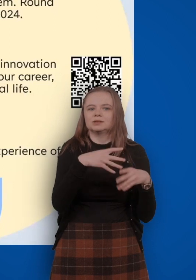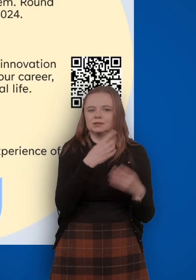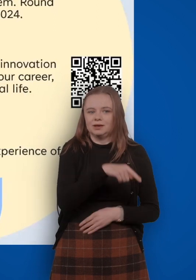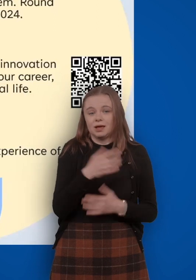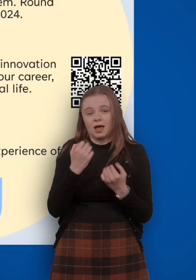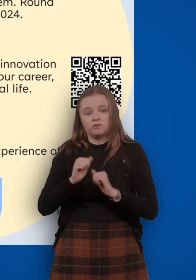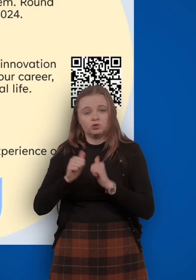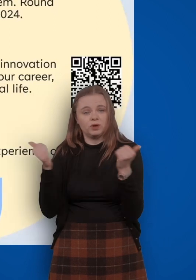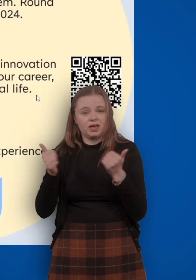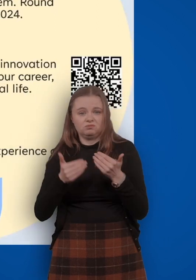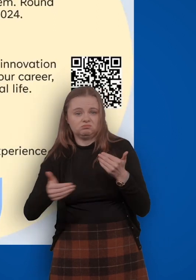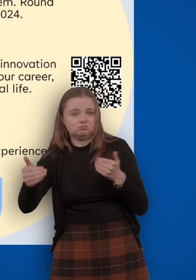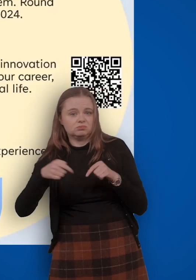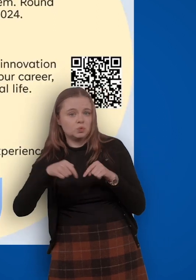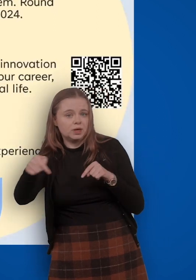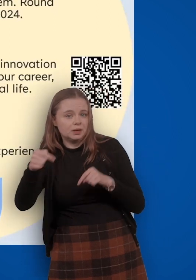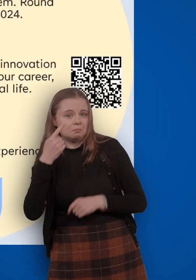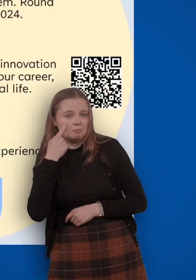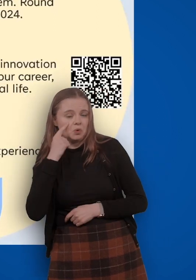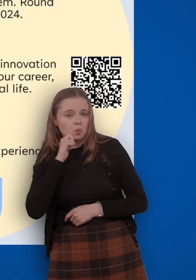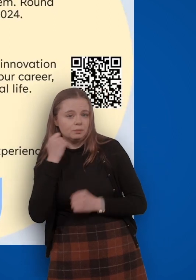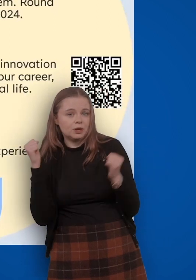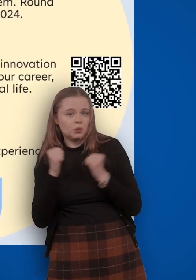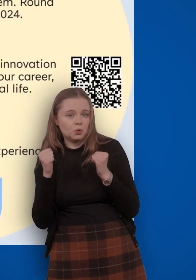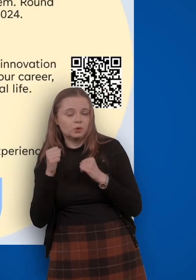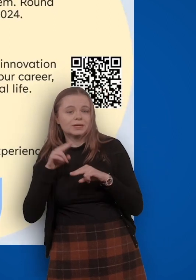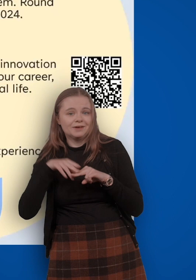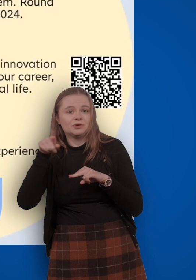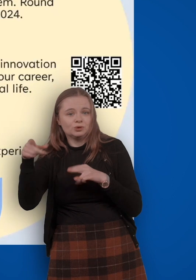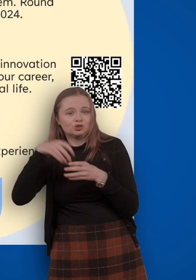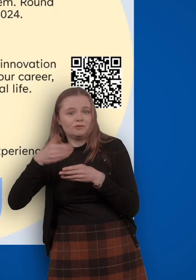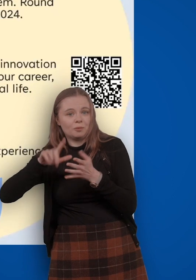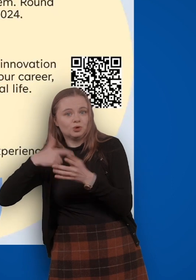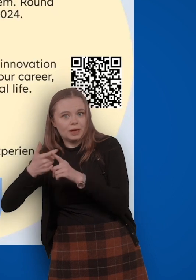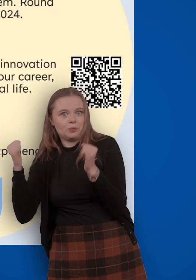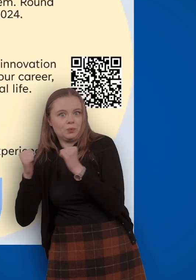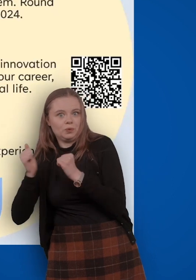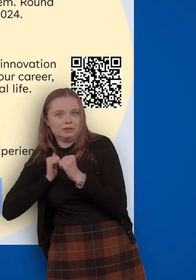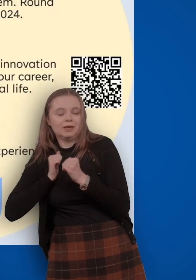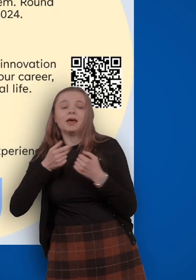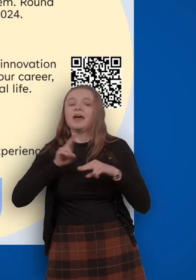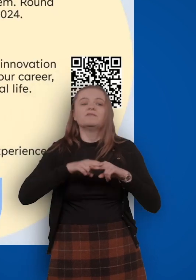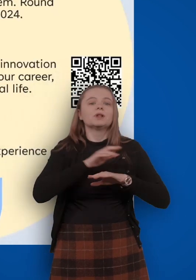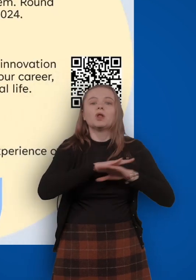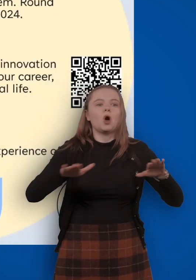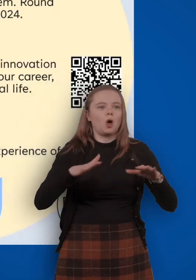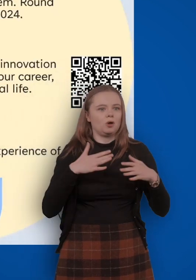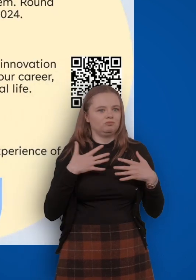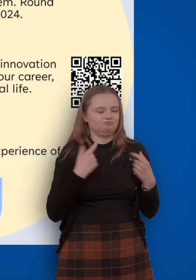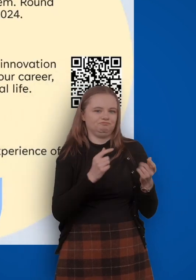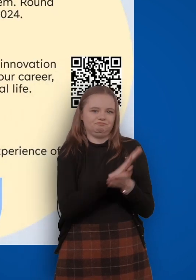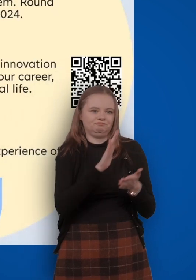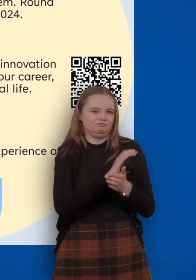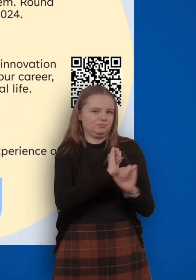a great rest of your week. It looks like it might be a little cold if you're joining us from the UK, but if you're not, revel in the beautiful weather you hopefully have wherever you